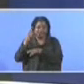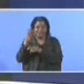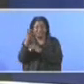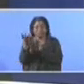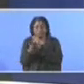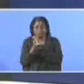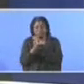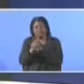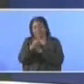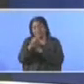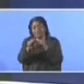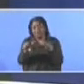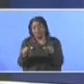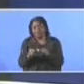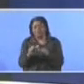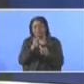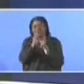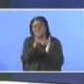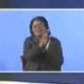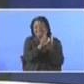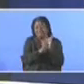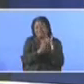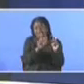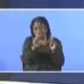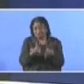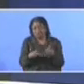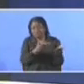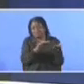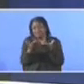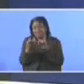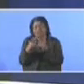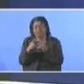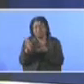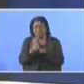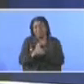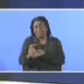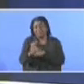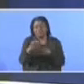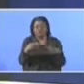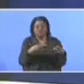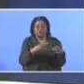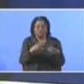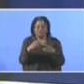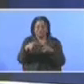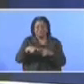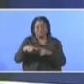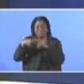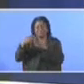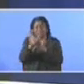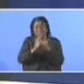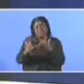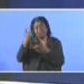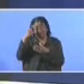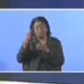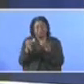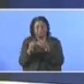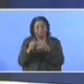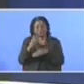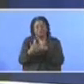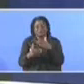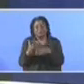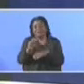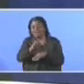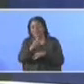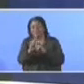illegal migrants were taken to the Carmichael Road Detention Center for further processing. The operation also resulted in other persons arrested for